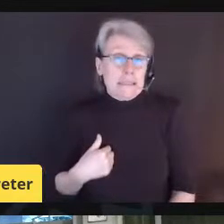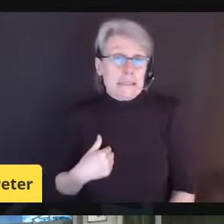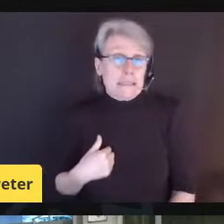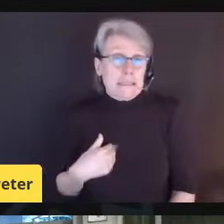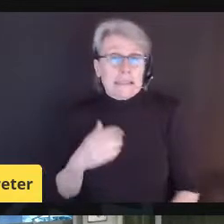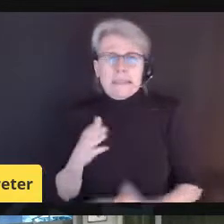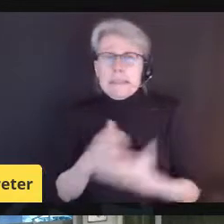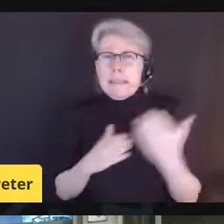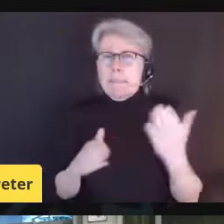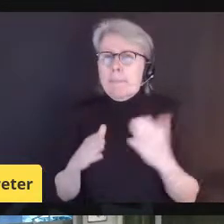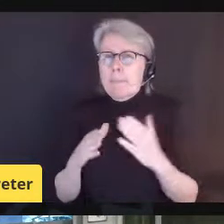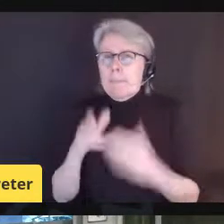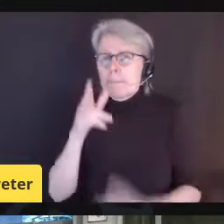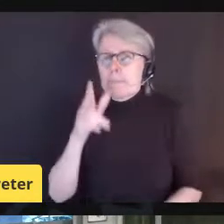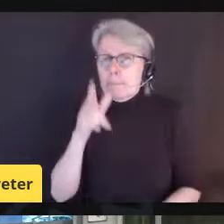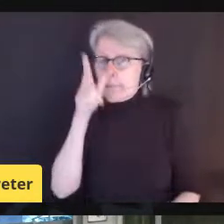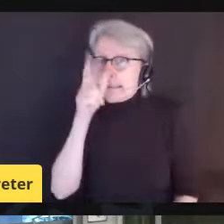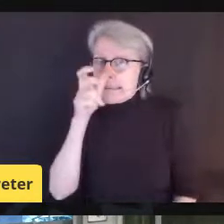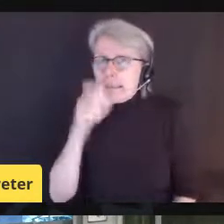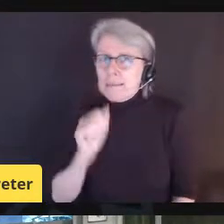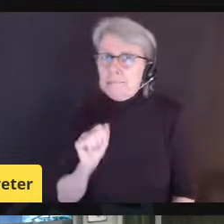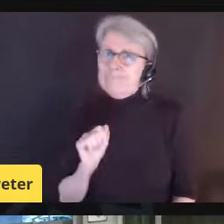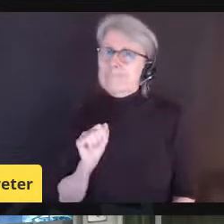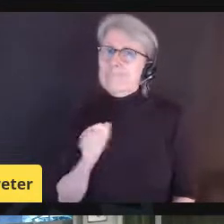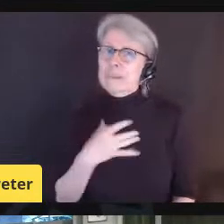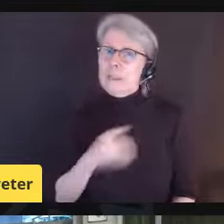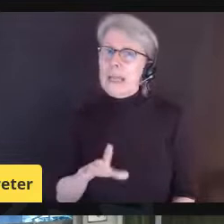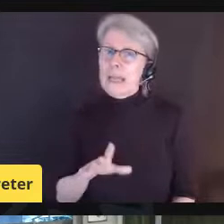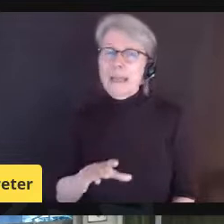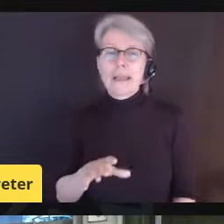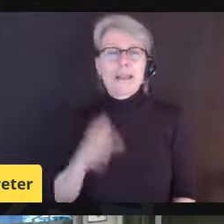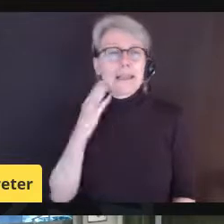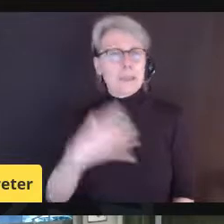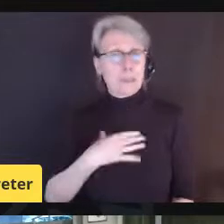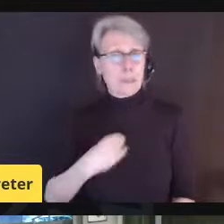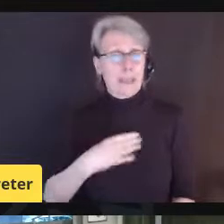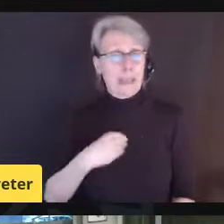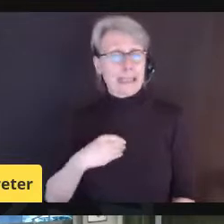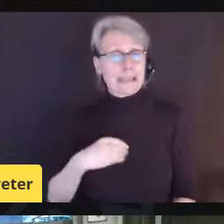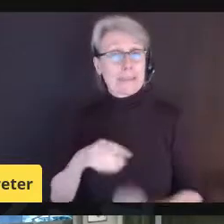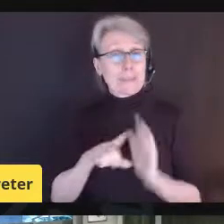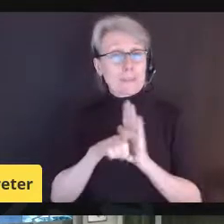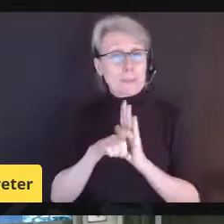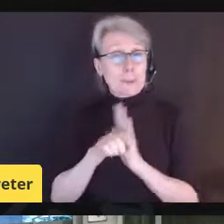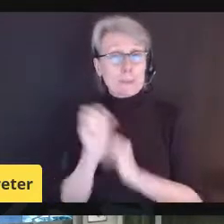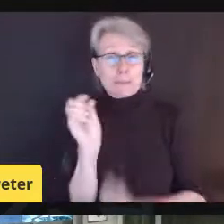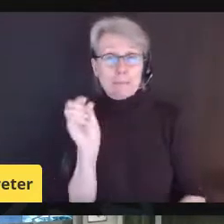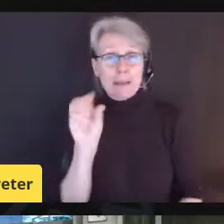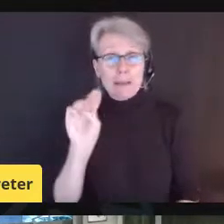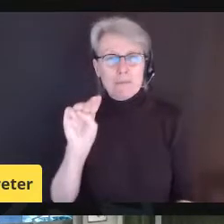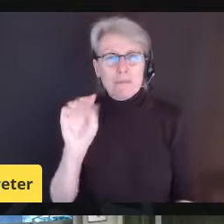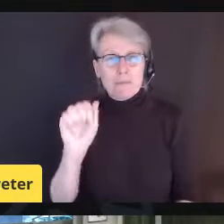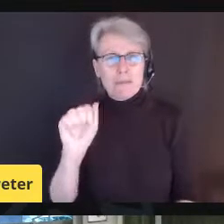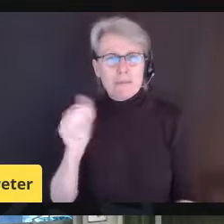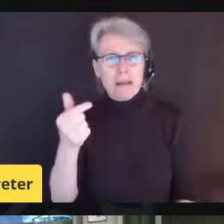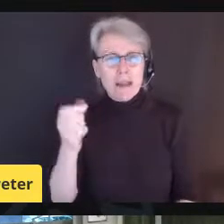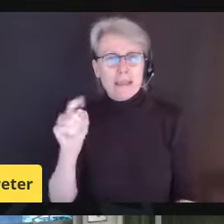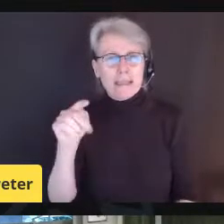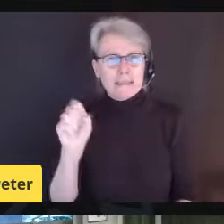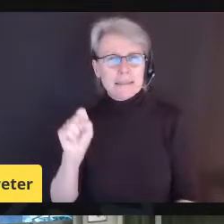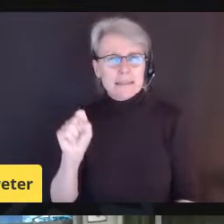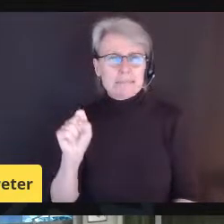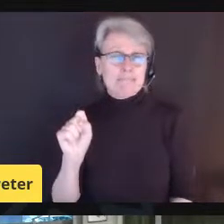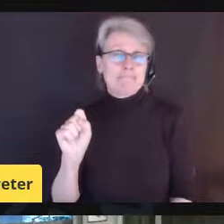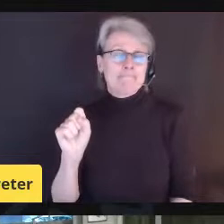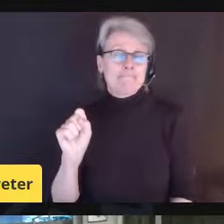certain insects like maggots, and I have had to